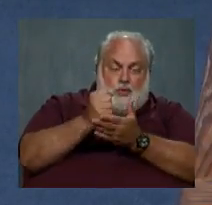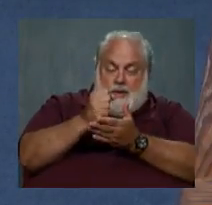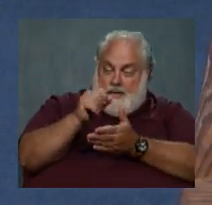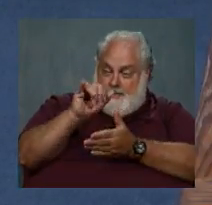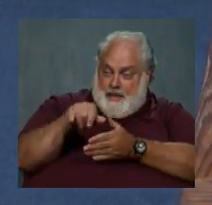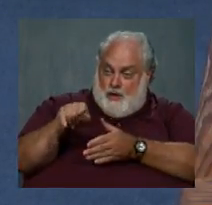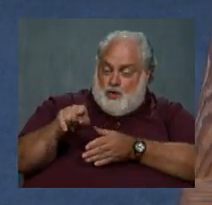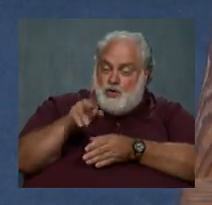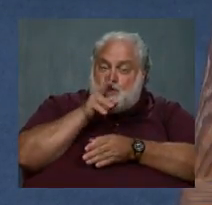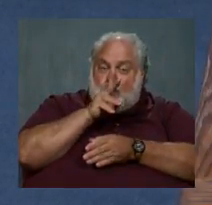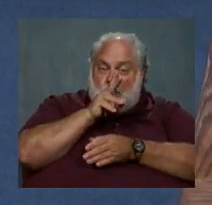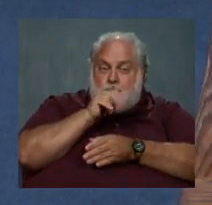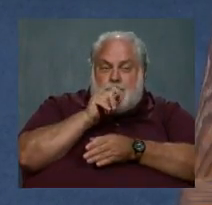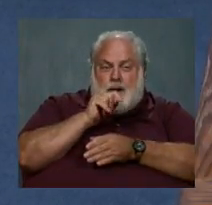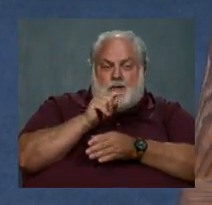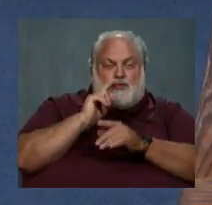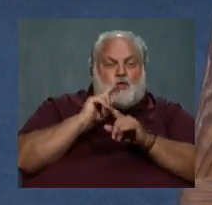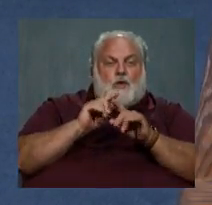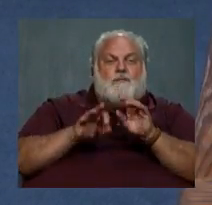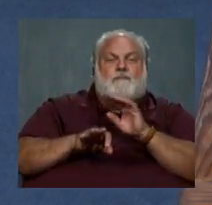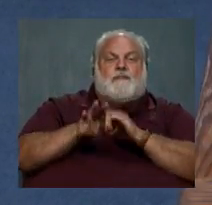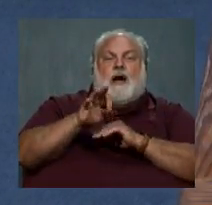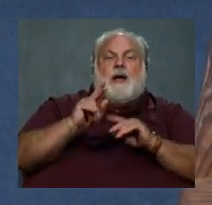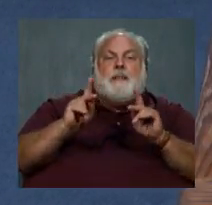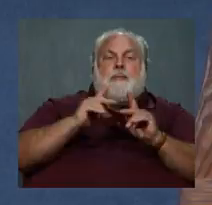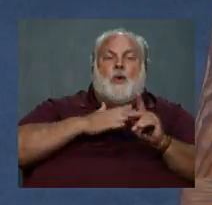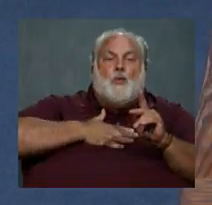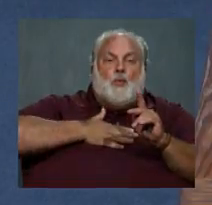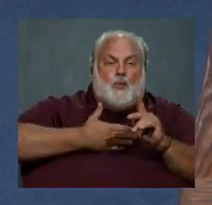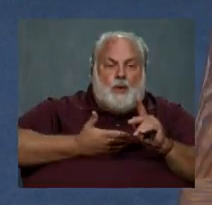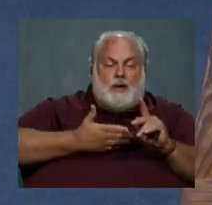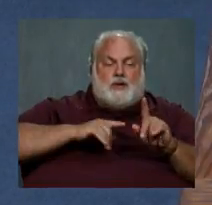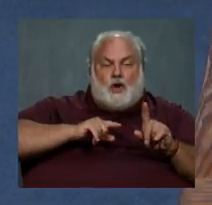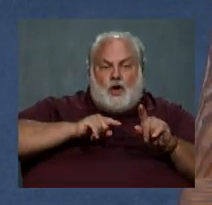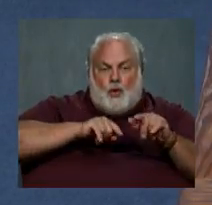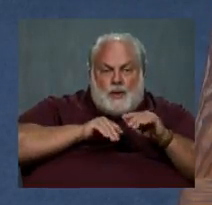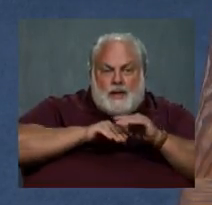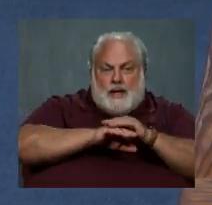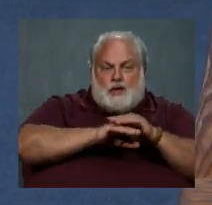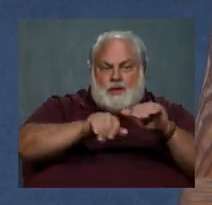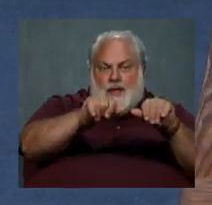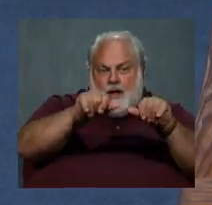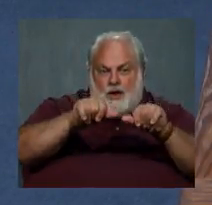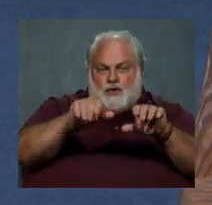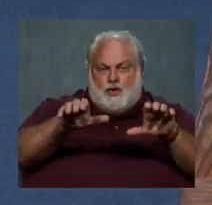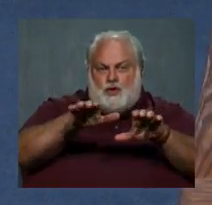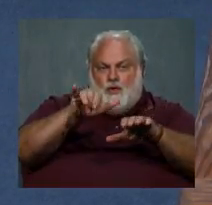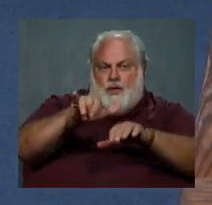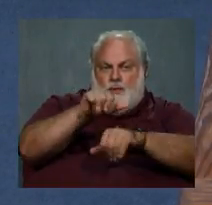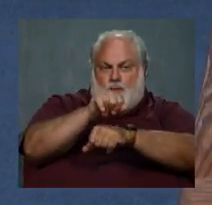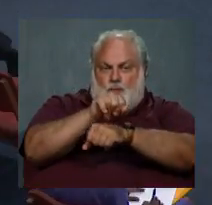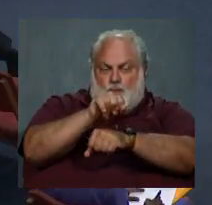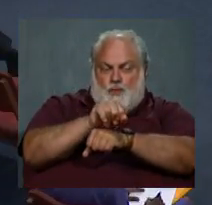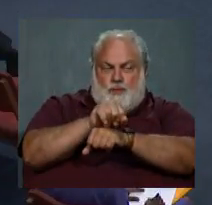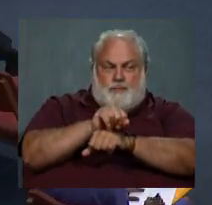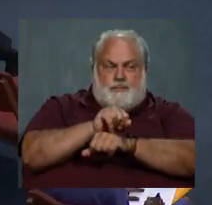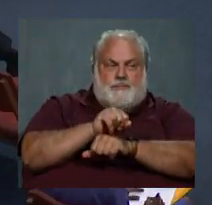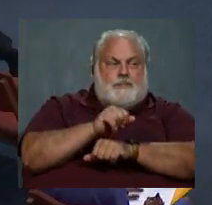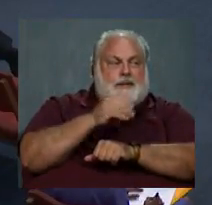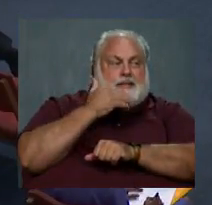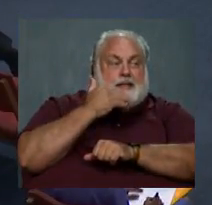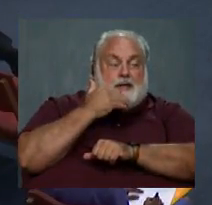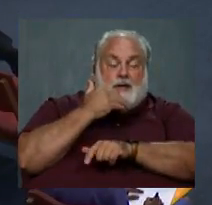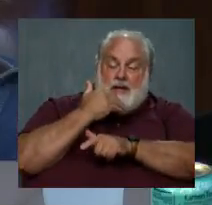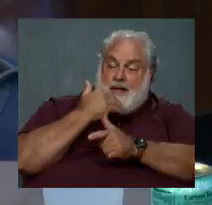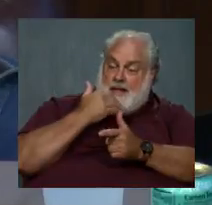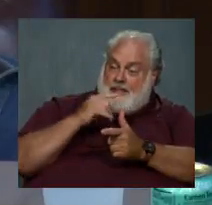talking about. So it's just a matter of finding people interested in going to some of the areas and doing the work. But we'll get you an updated list. Thank you, sir. And all